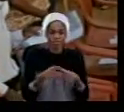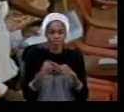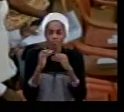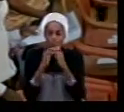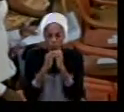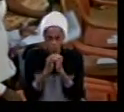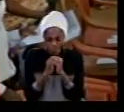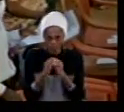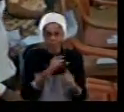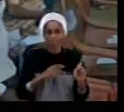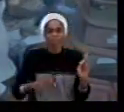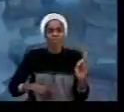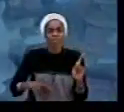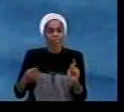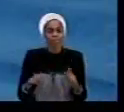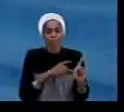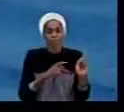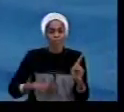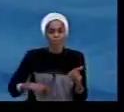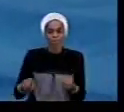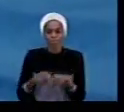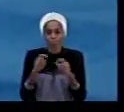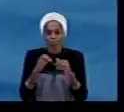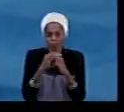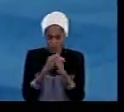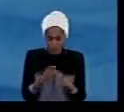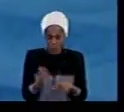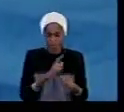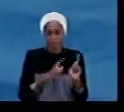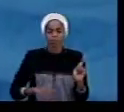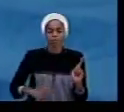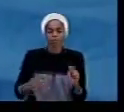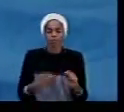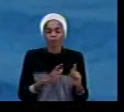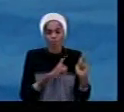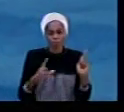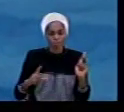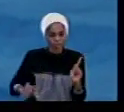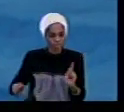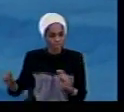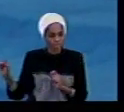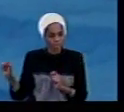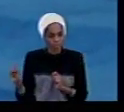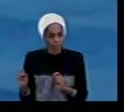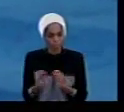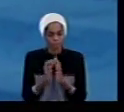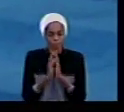Worship the Lord of Lords.